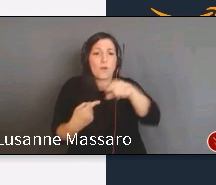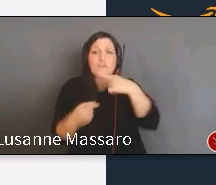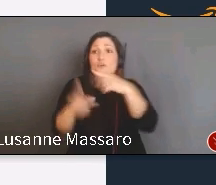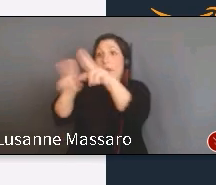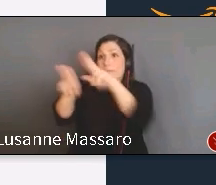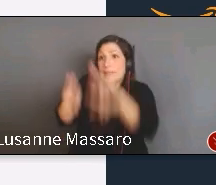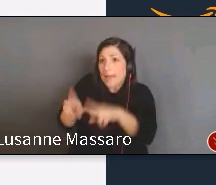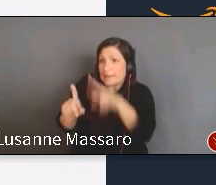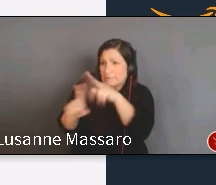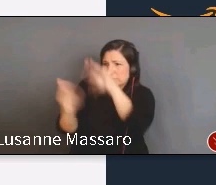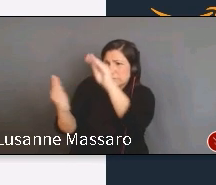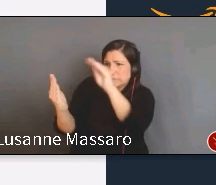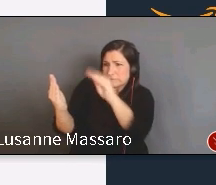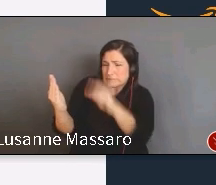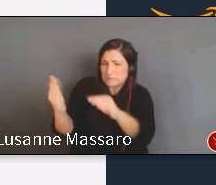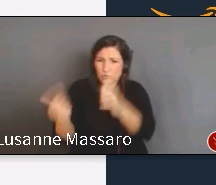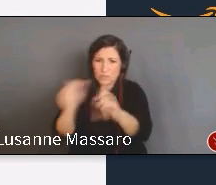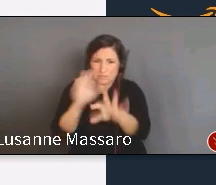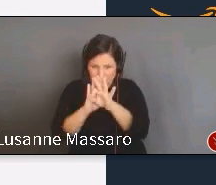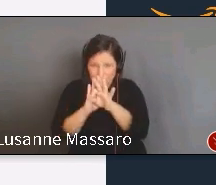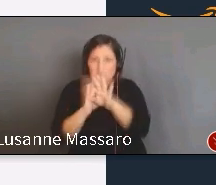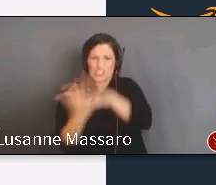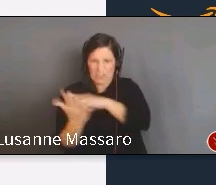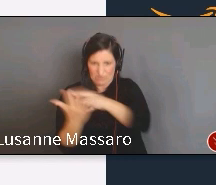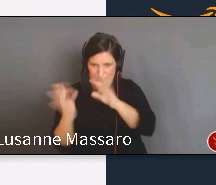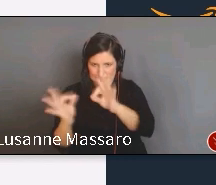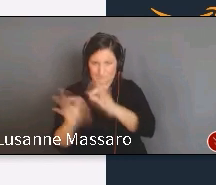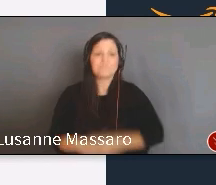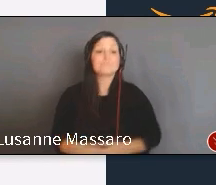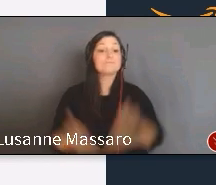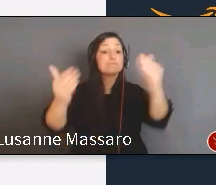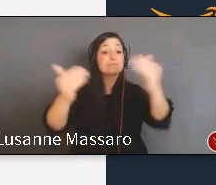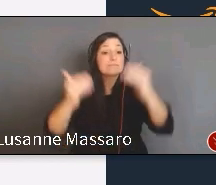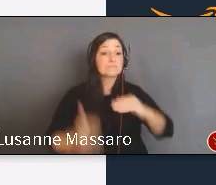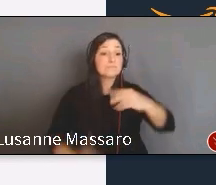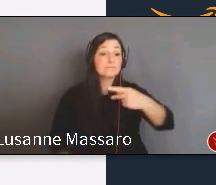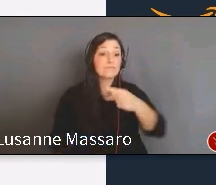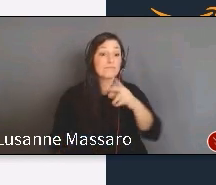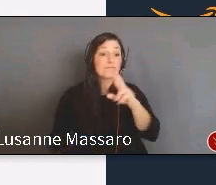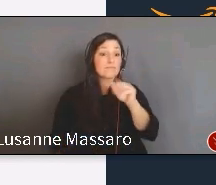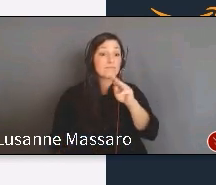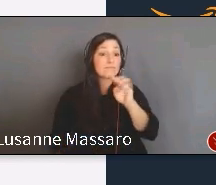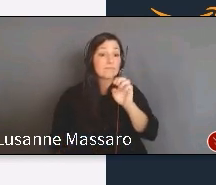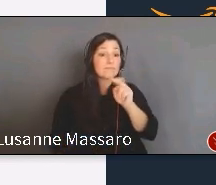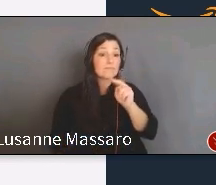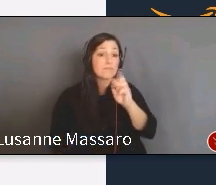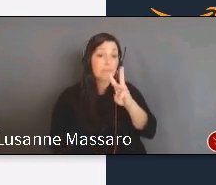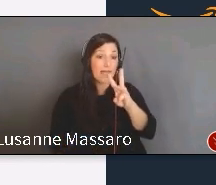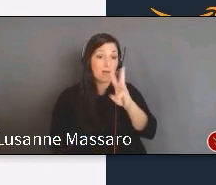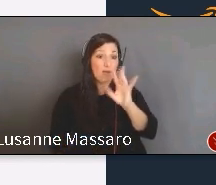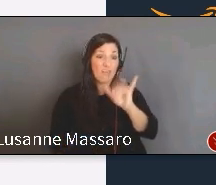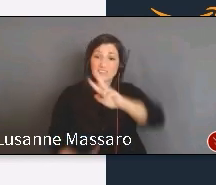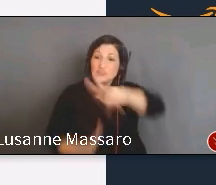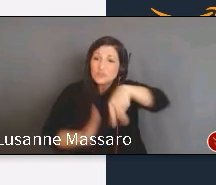application on our website. All right, and Prime Now. So this is our 2-hour delivery service.